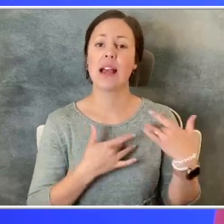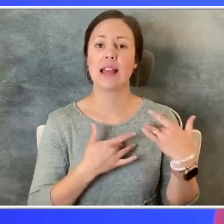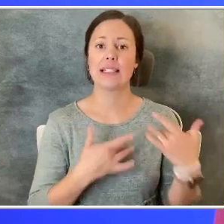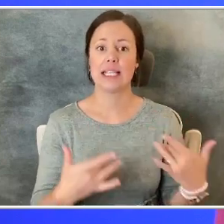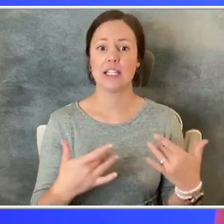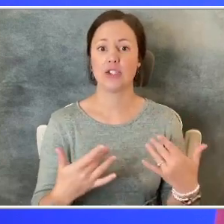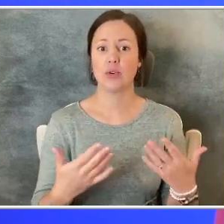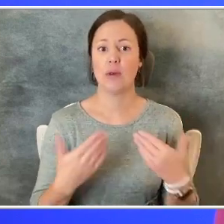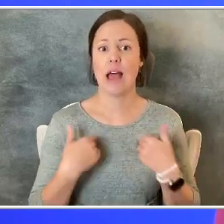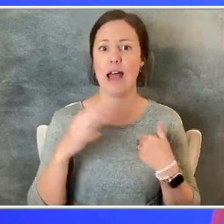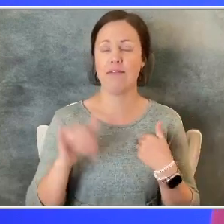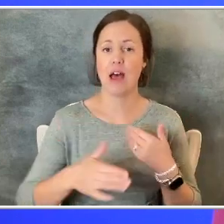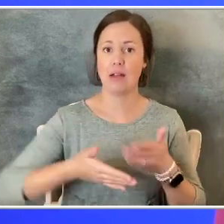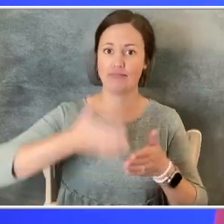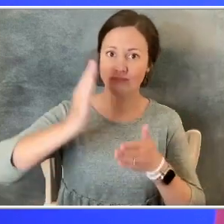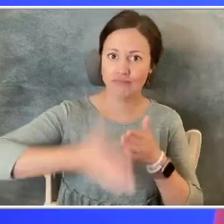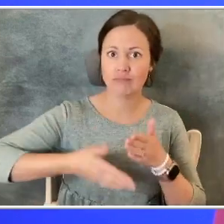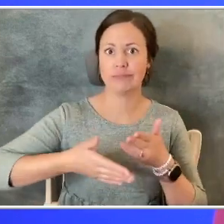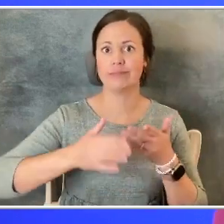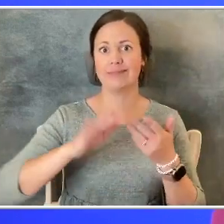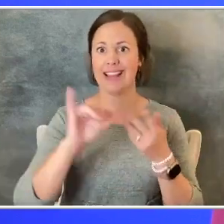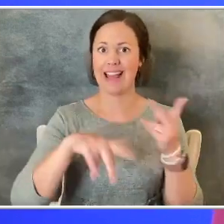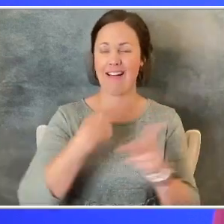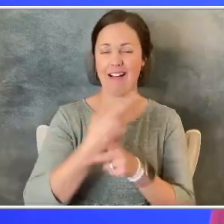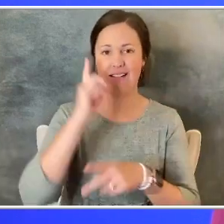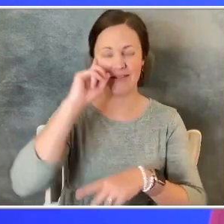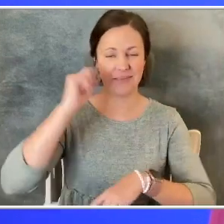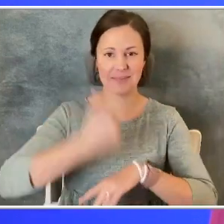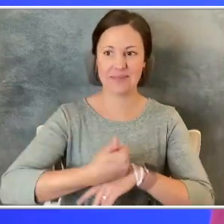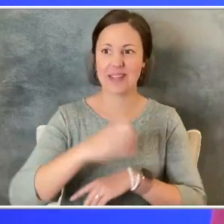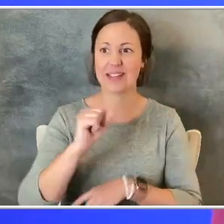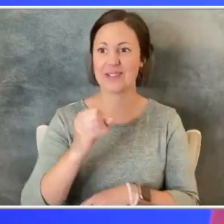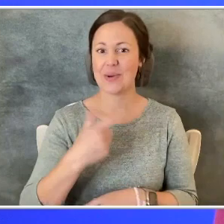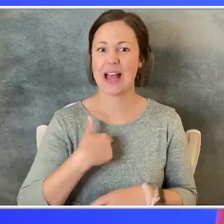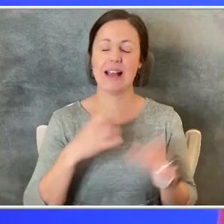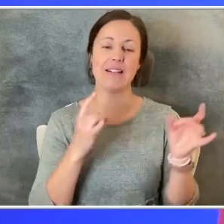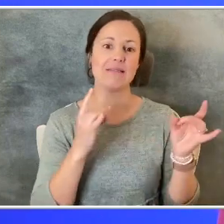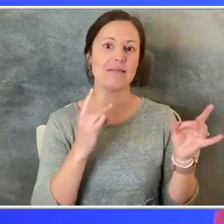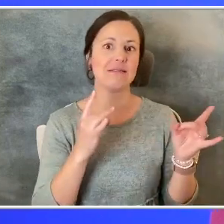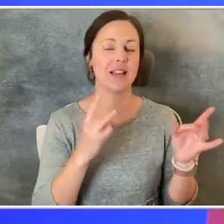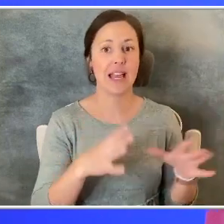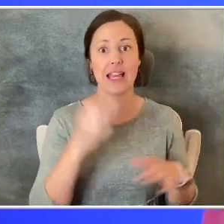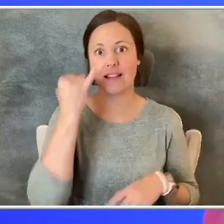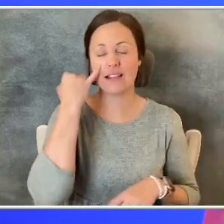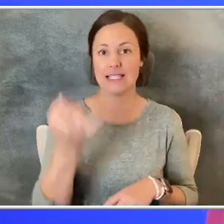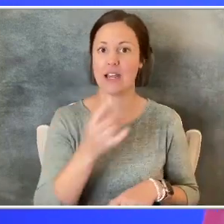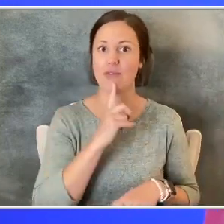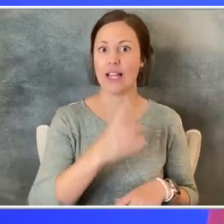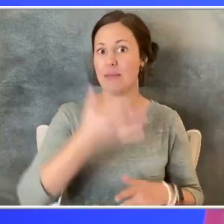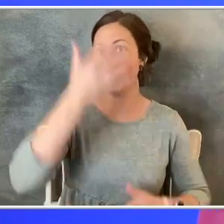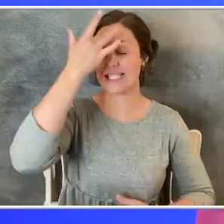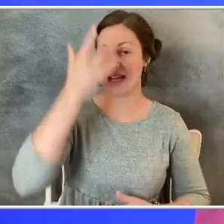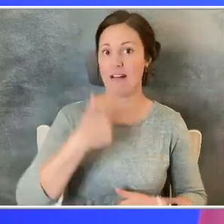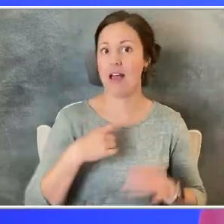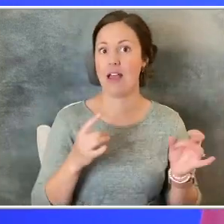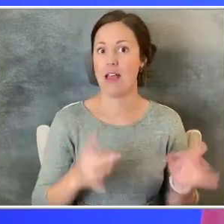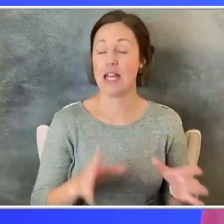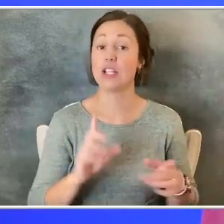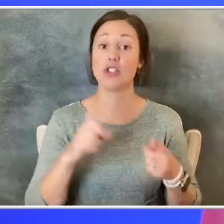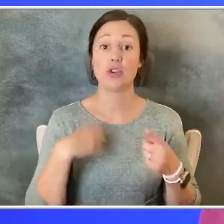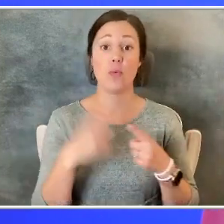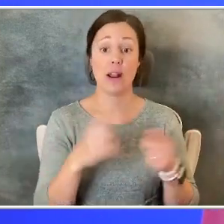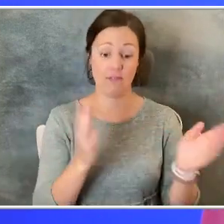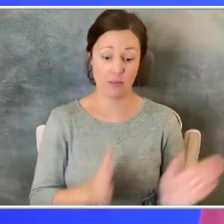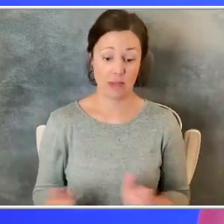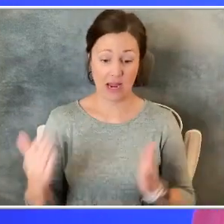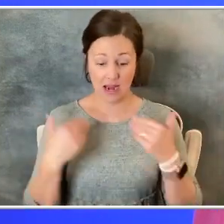done mentality. So I hated the idea of being sick. So as soon as I had a plan,